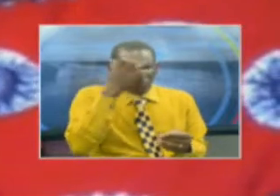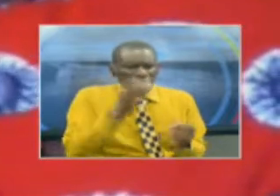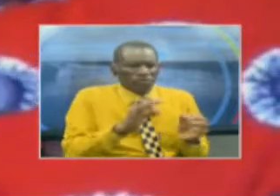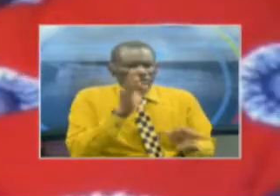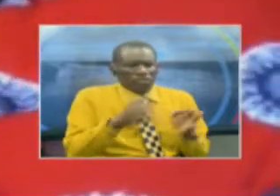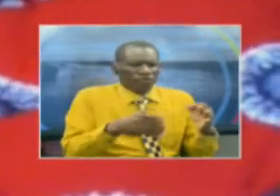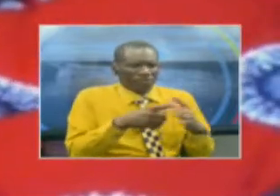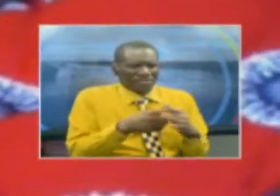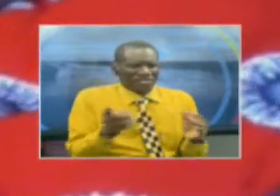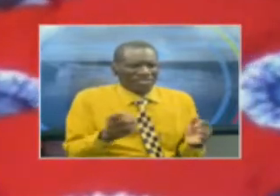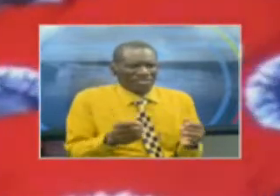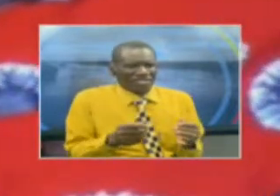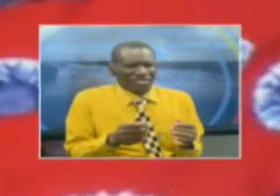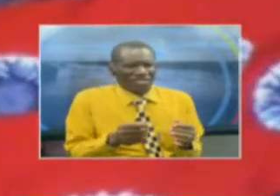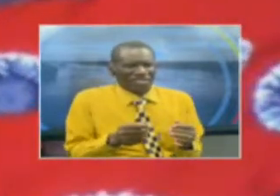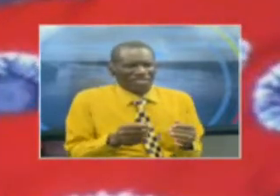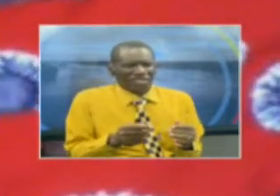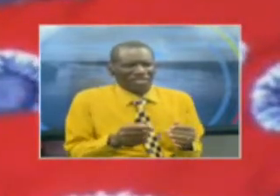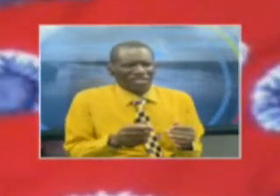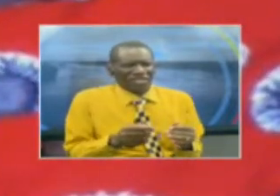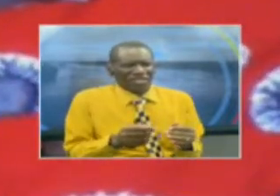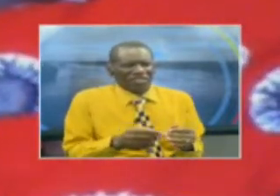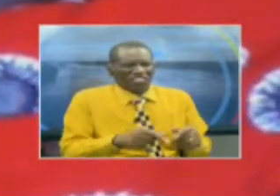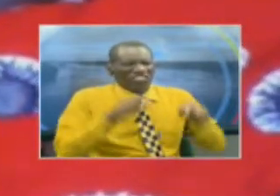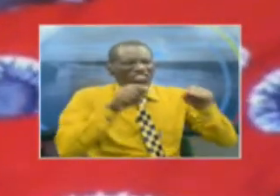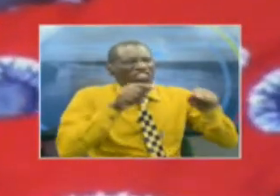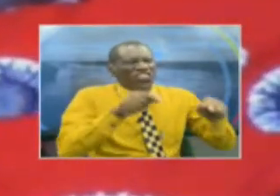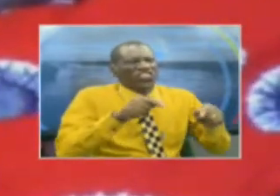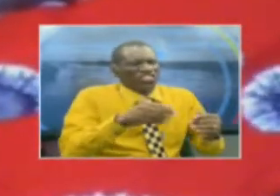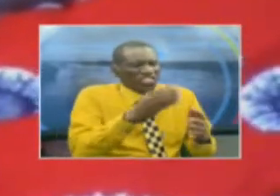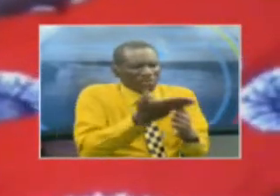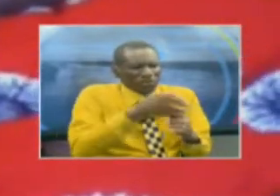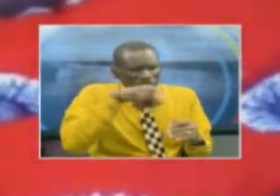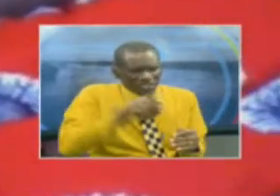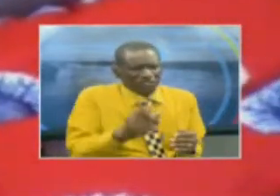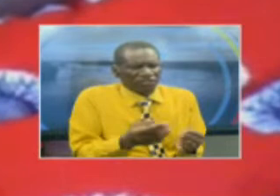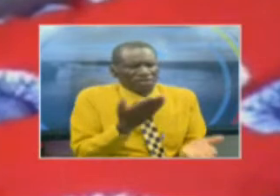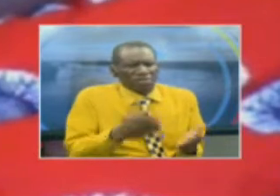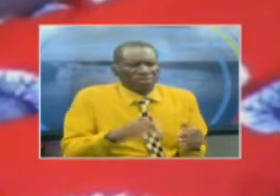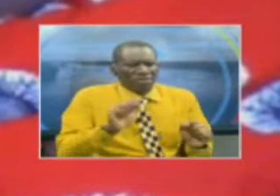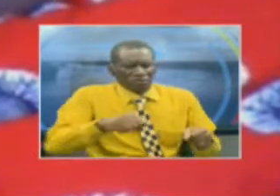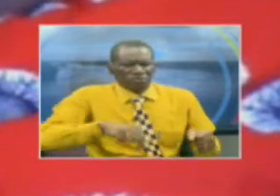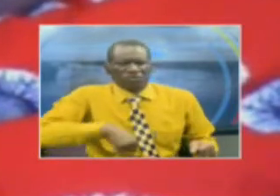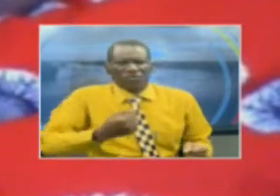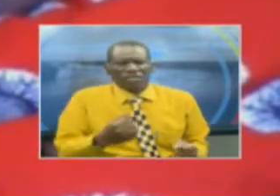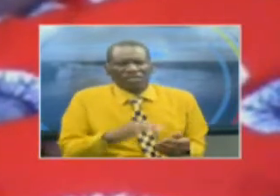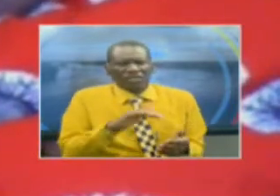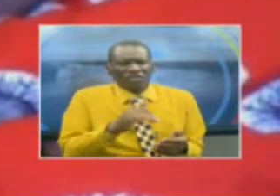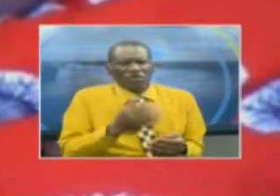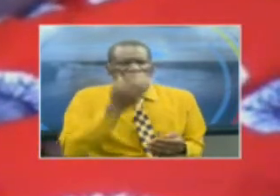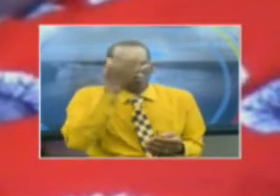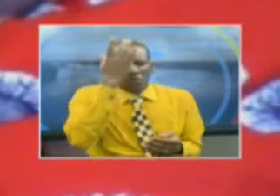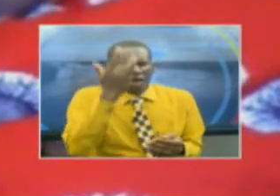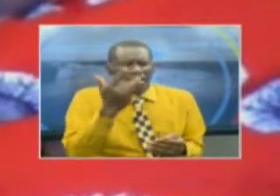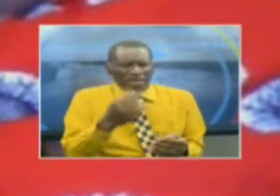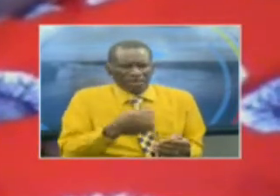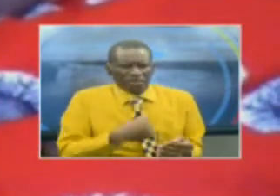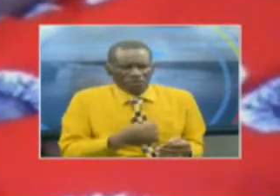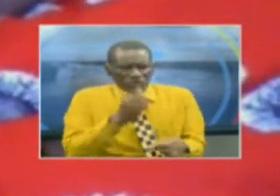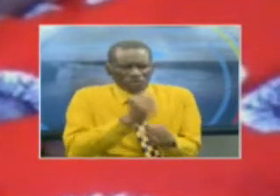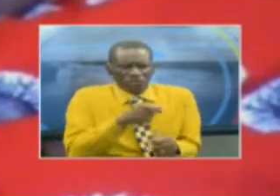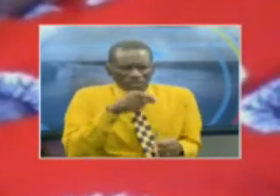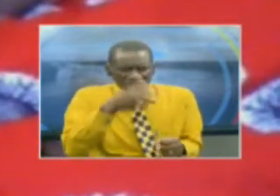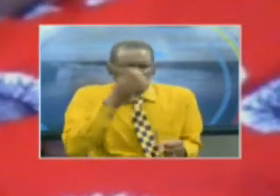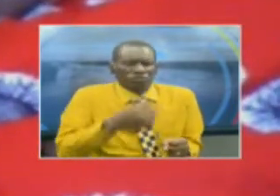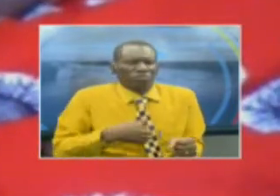start antagonism among yourself, maybe she can feel like, John, why are you doing this? Are you doing this because